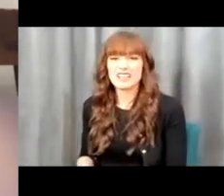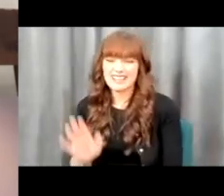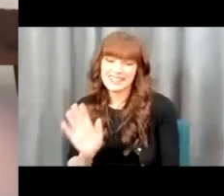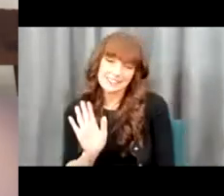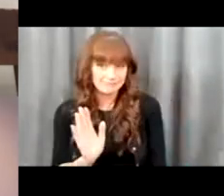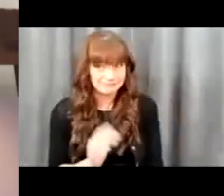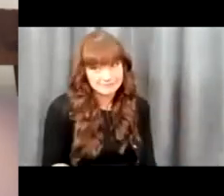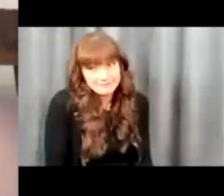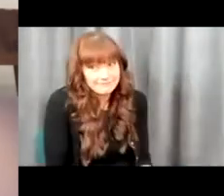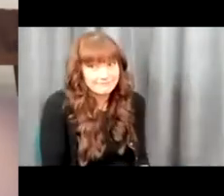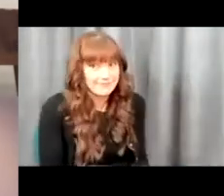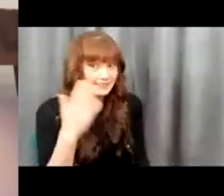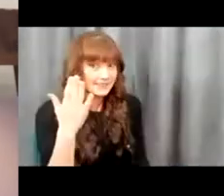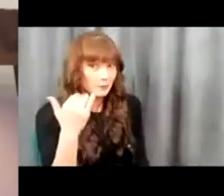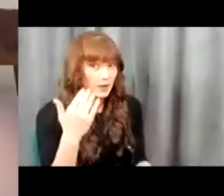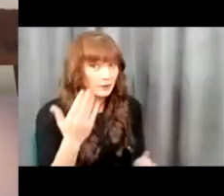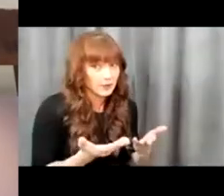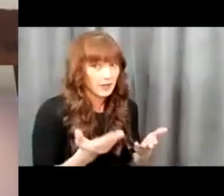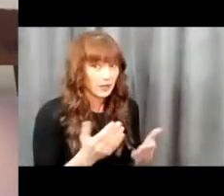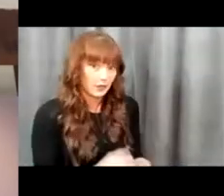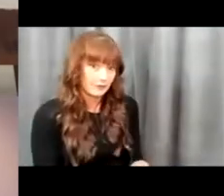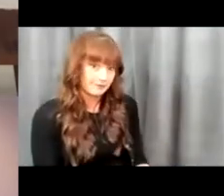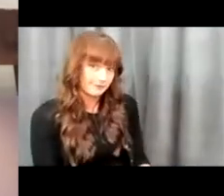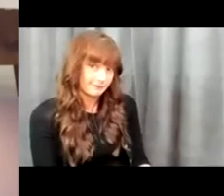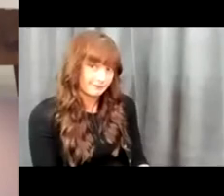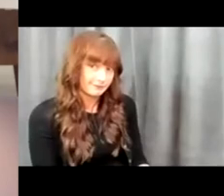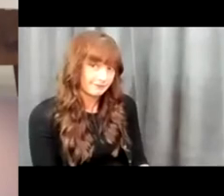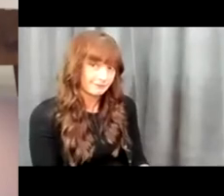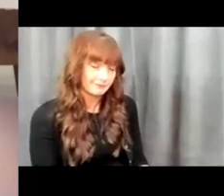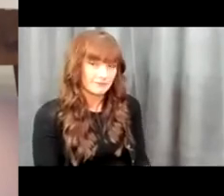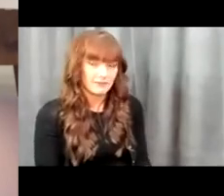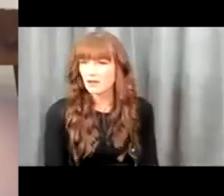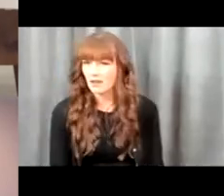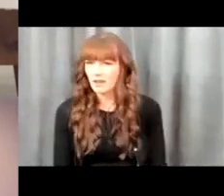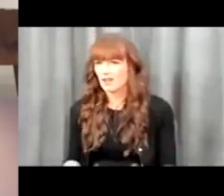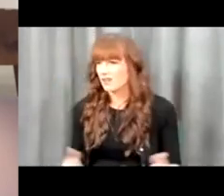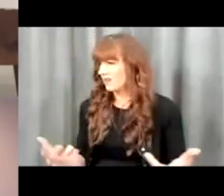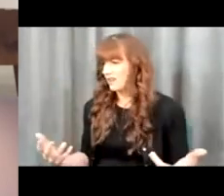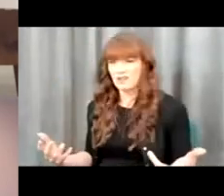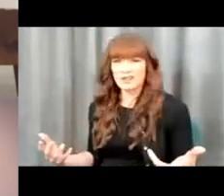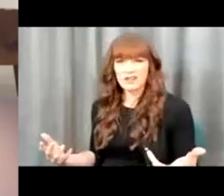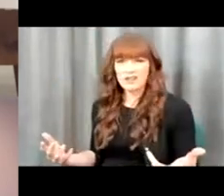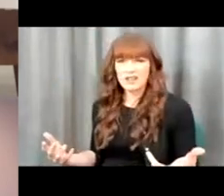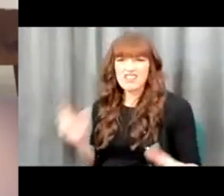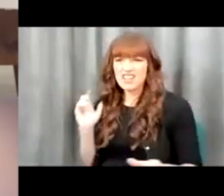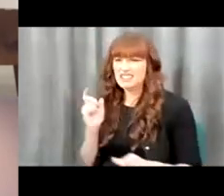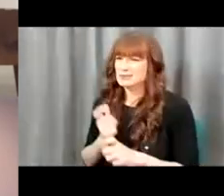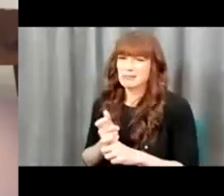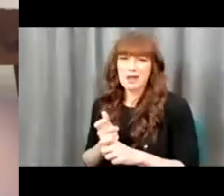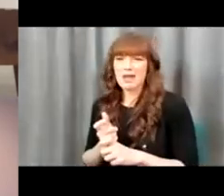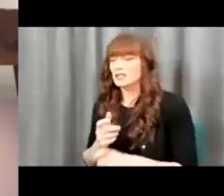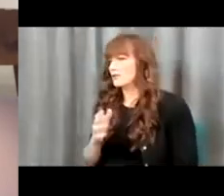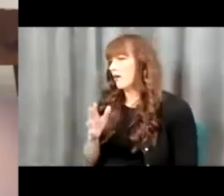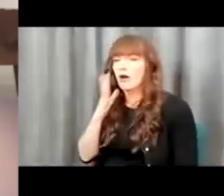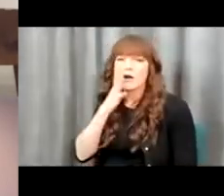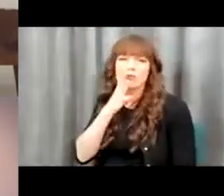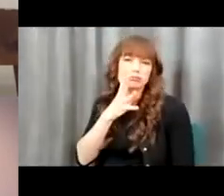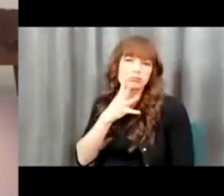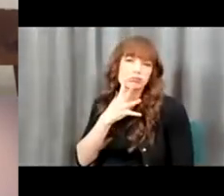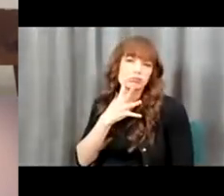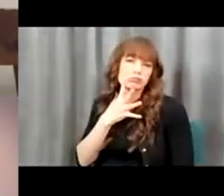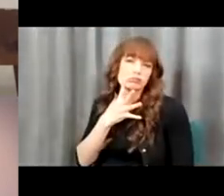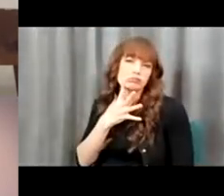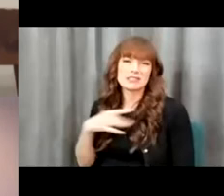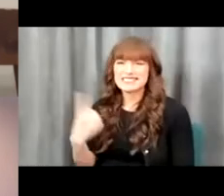That's not really why we're here. Entiende? I don't know why that Spanish shit gets me going every